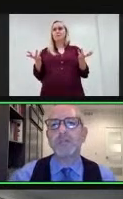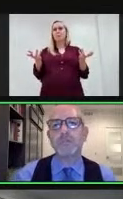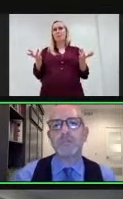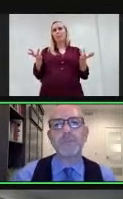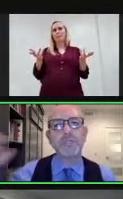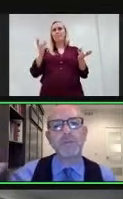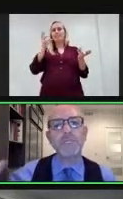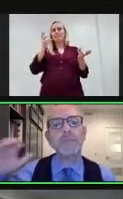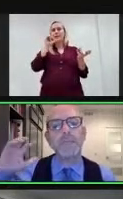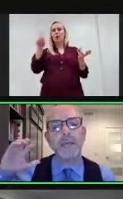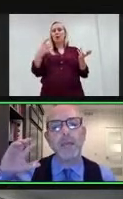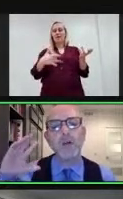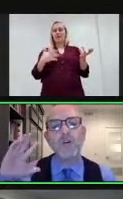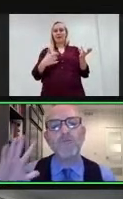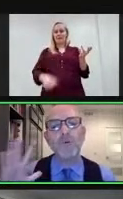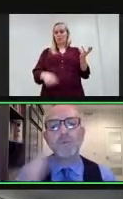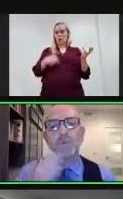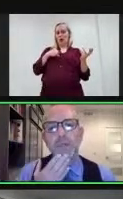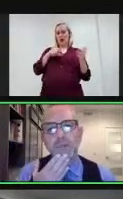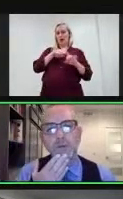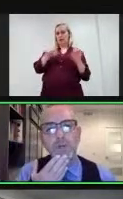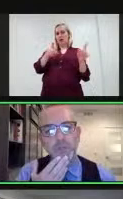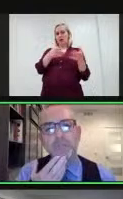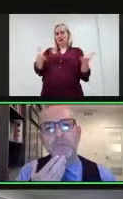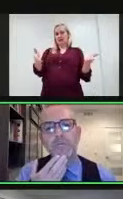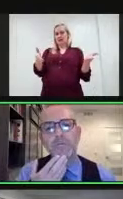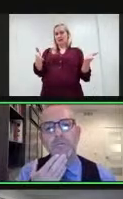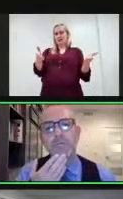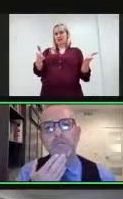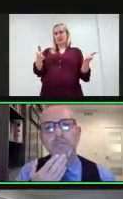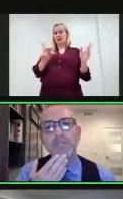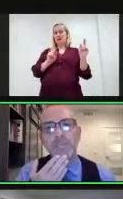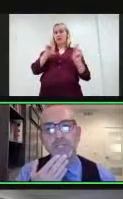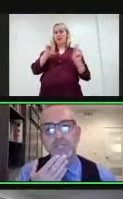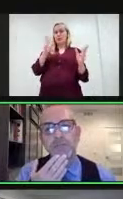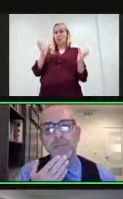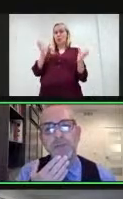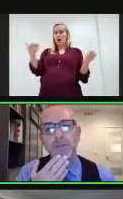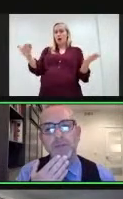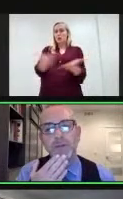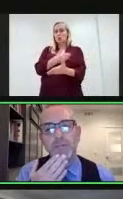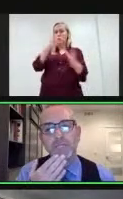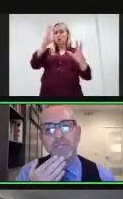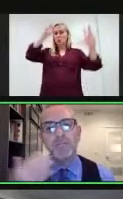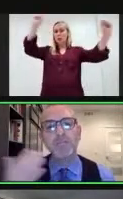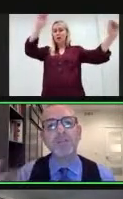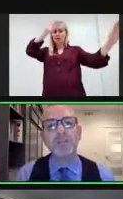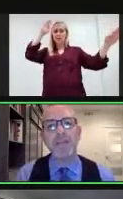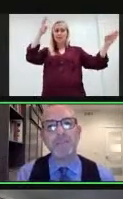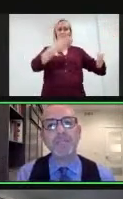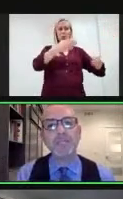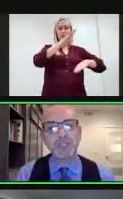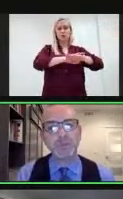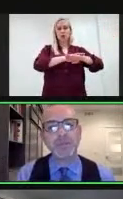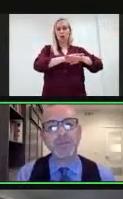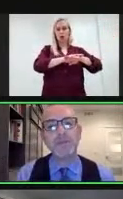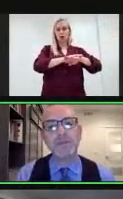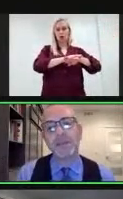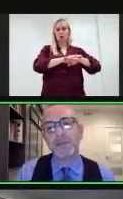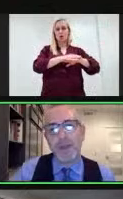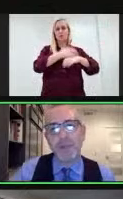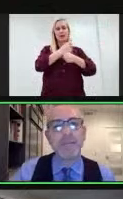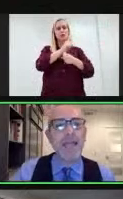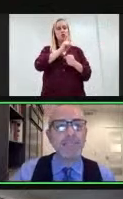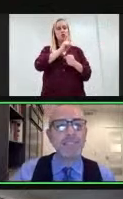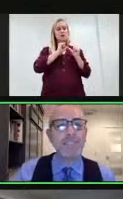not only a source of pride, but certainly something that folks want their new superintendent to attend to and make sure is ably stewarded